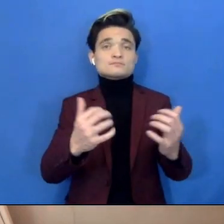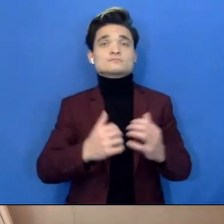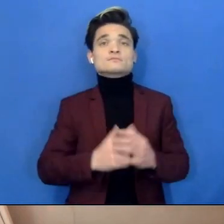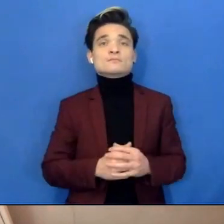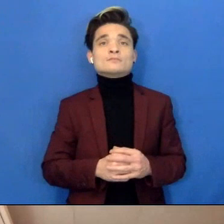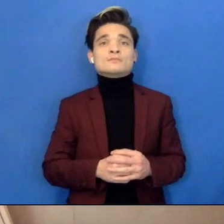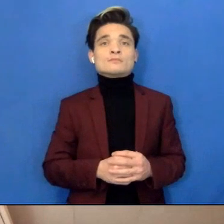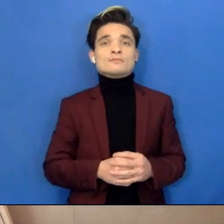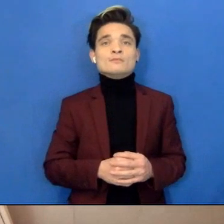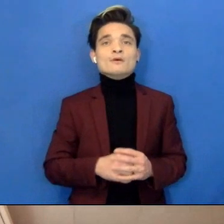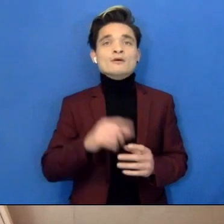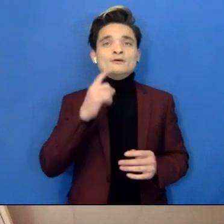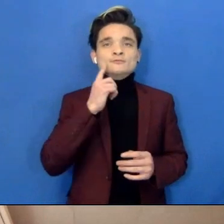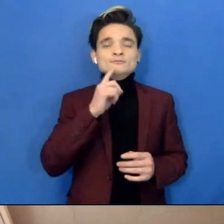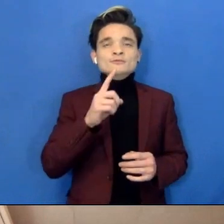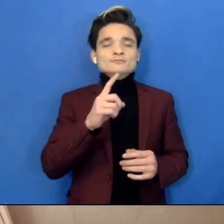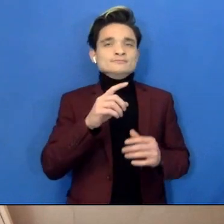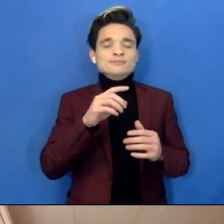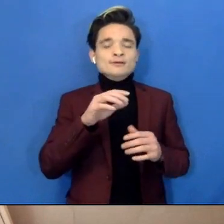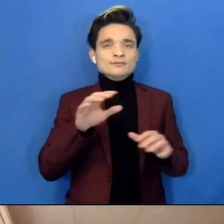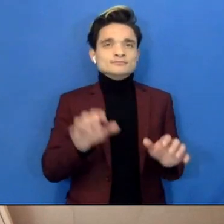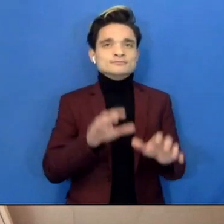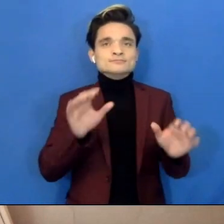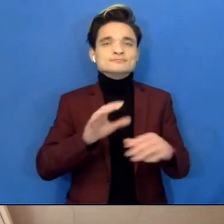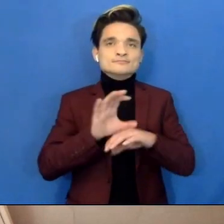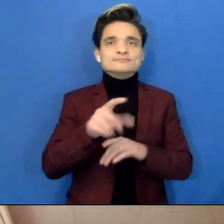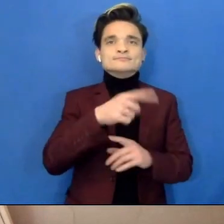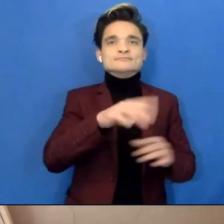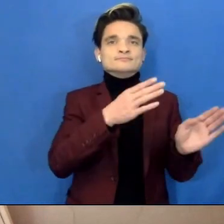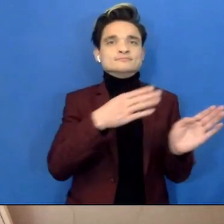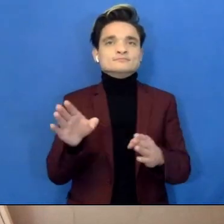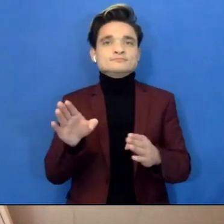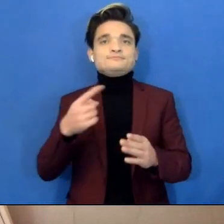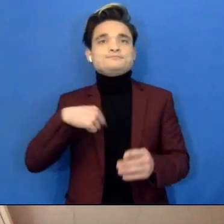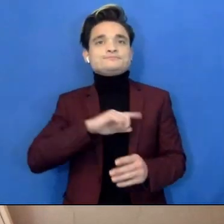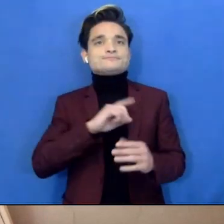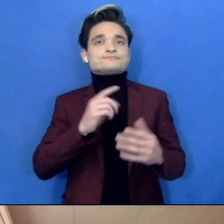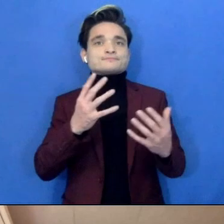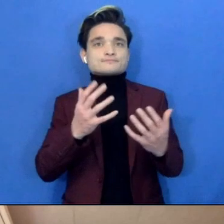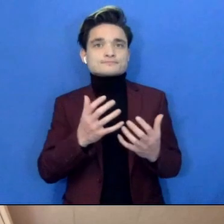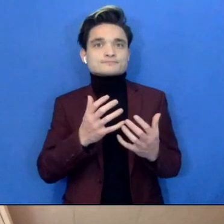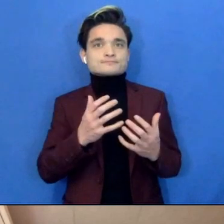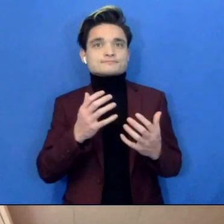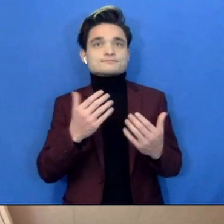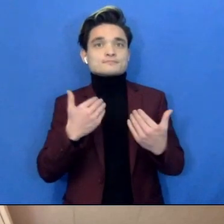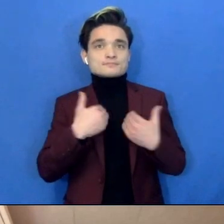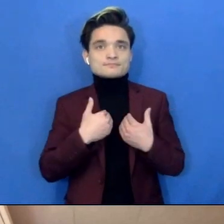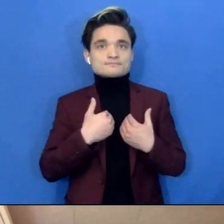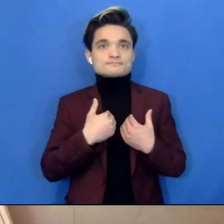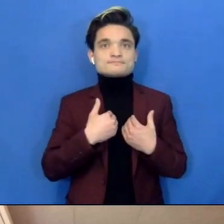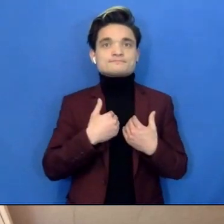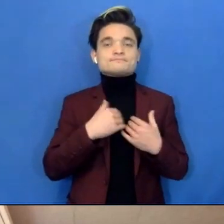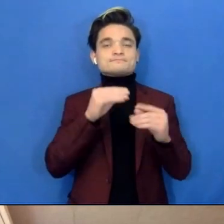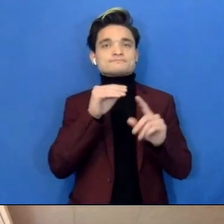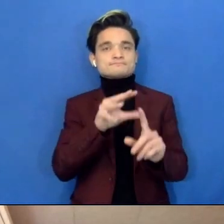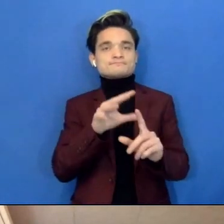give them attention. And we are limited by the angle of the camera as to how much of our body we're